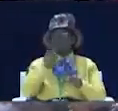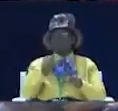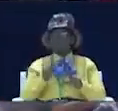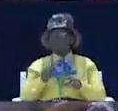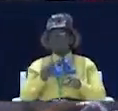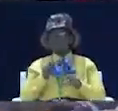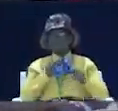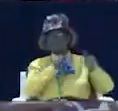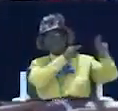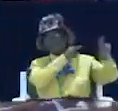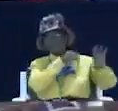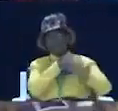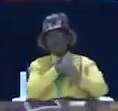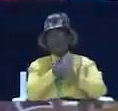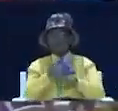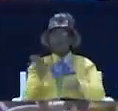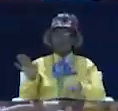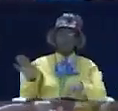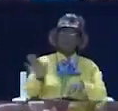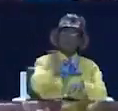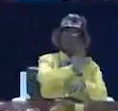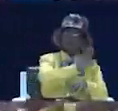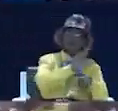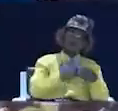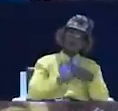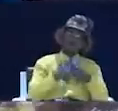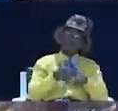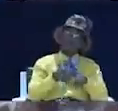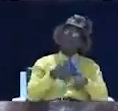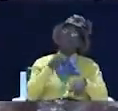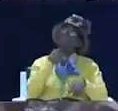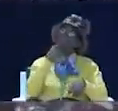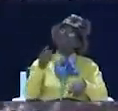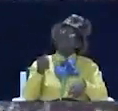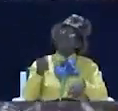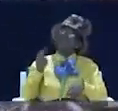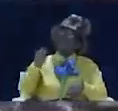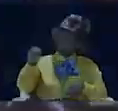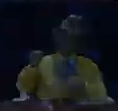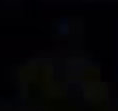your fellow and tell him, I'm wonderful, you know.